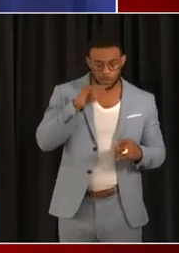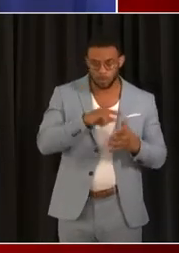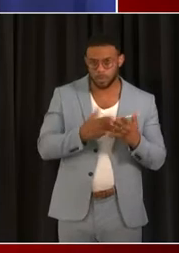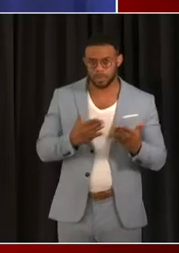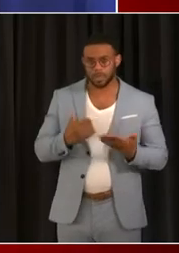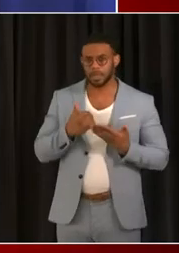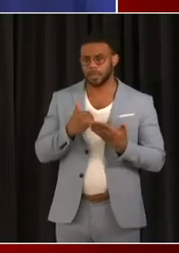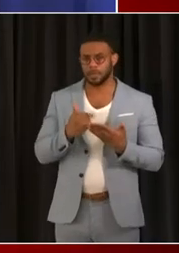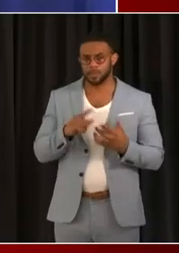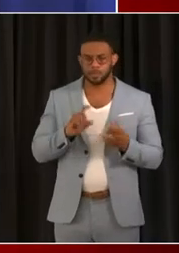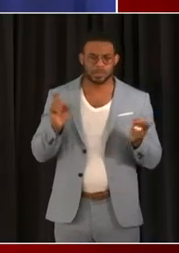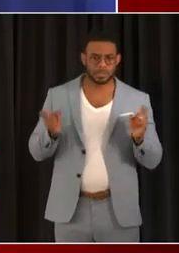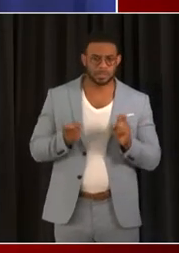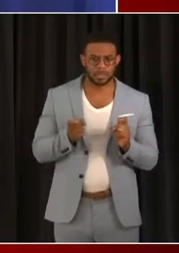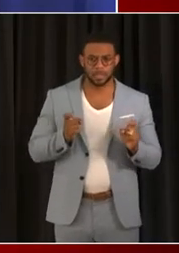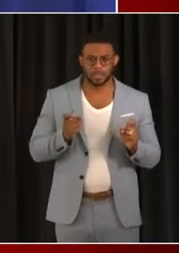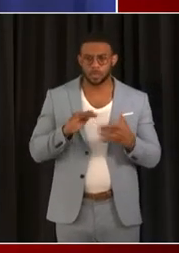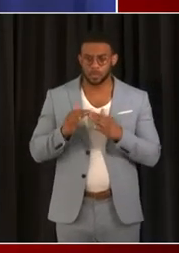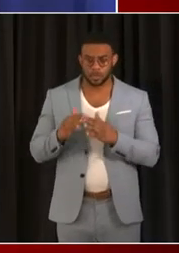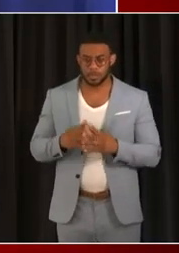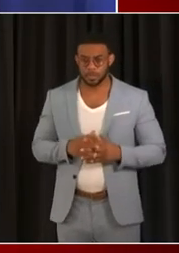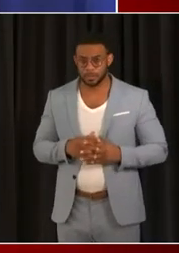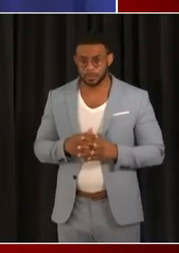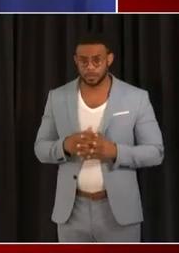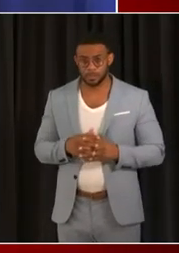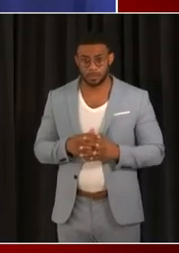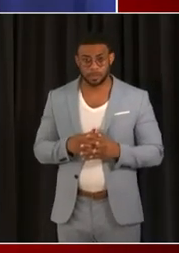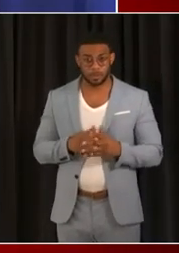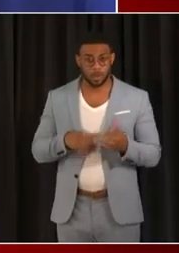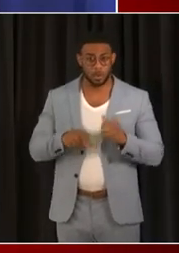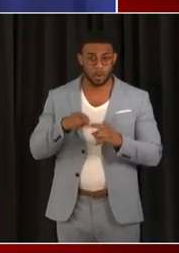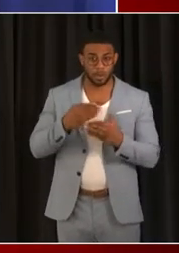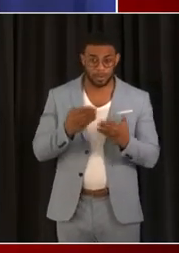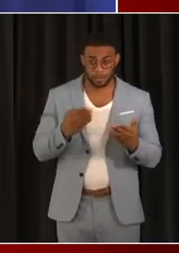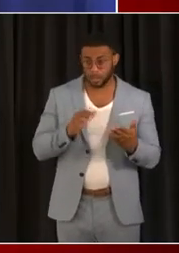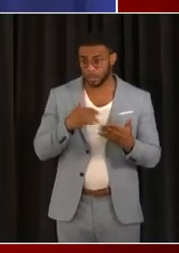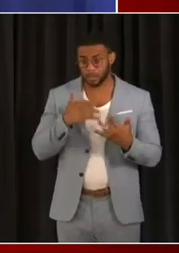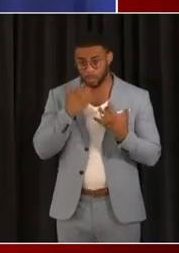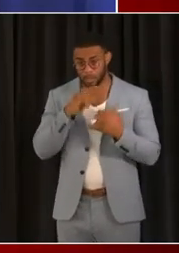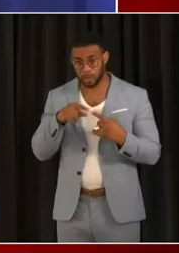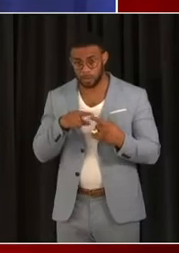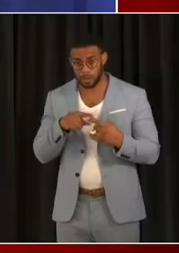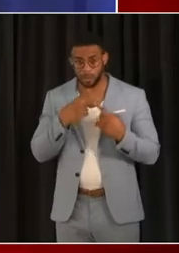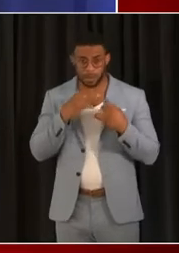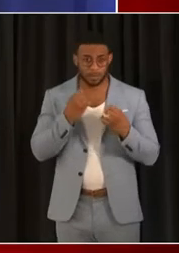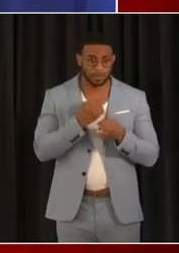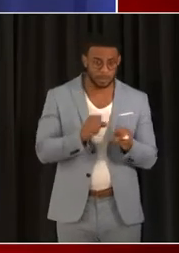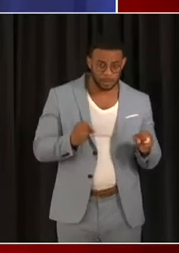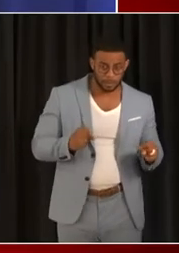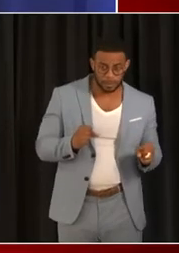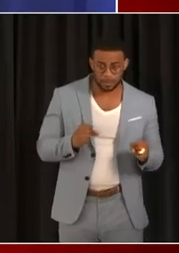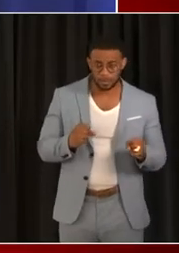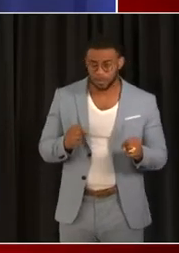that those things help to change and transform communities around the other things that we care about, public